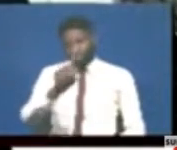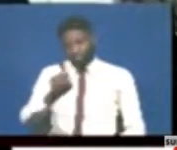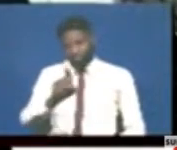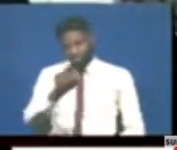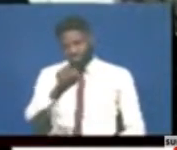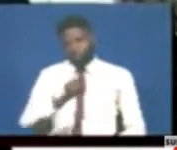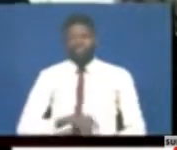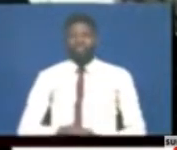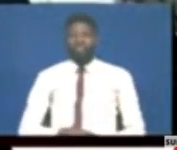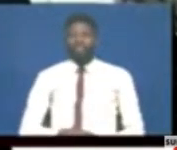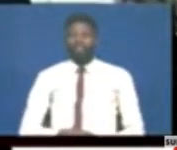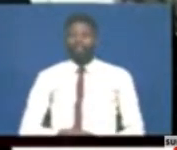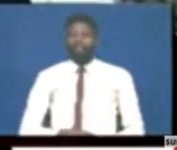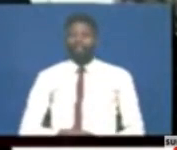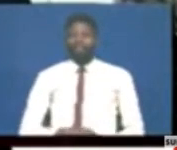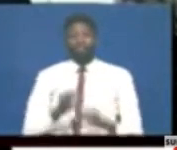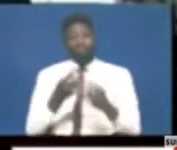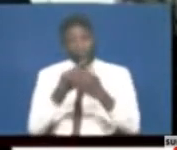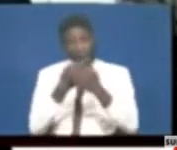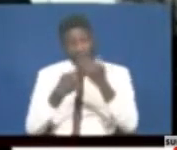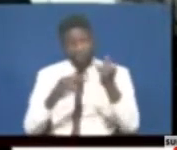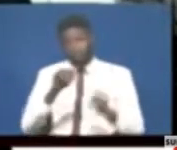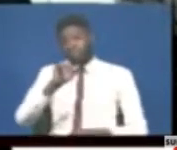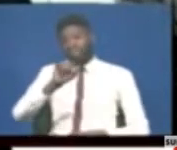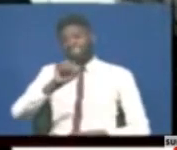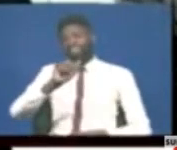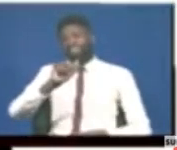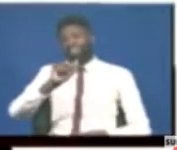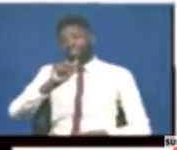both Mr. Issa and